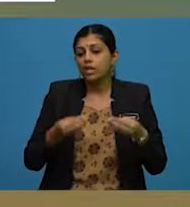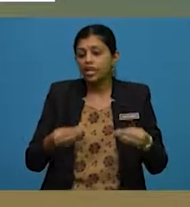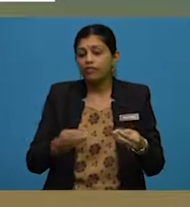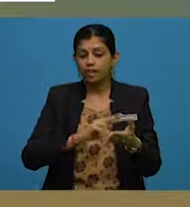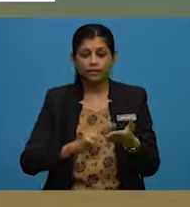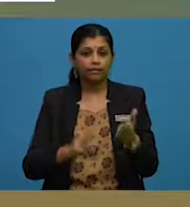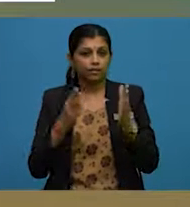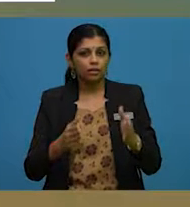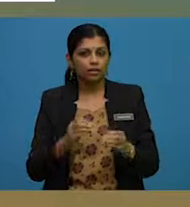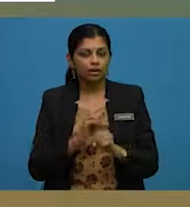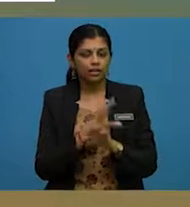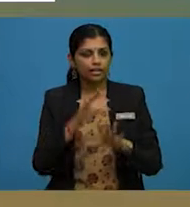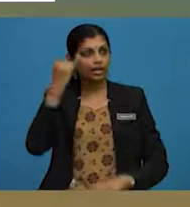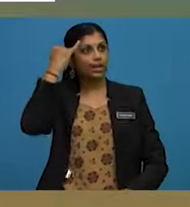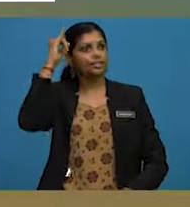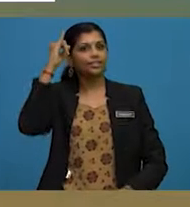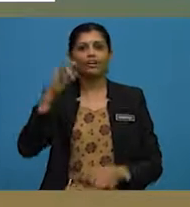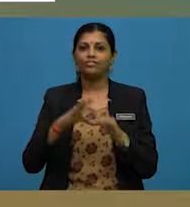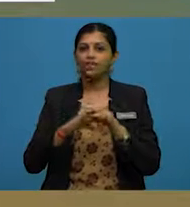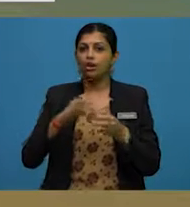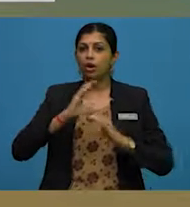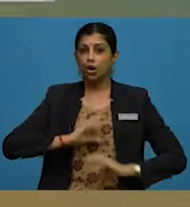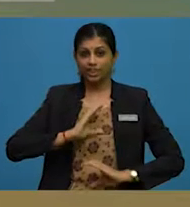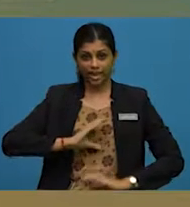idea of the content of the paragraph.